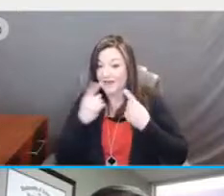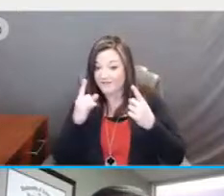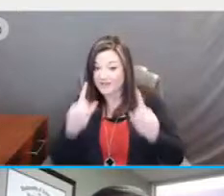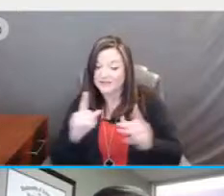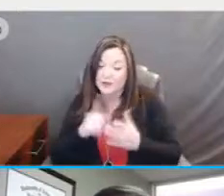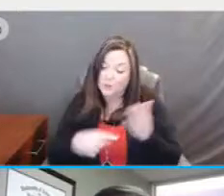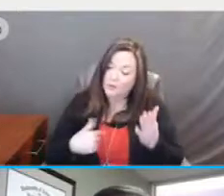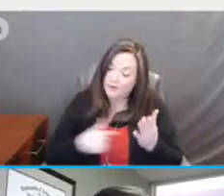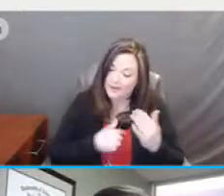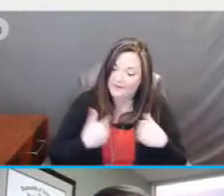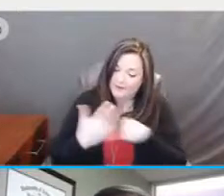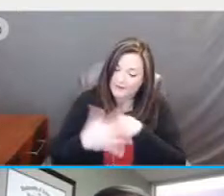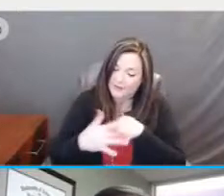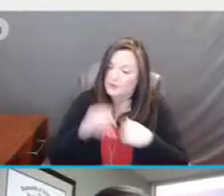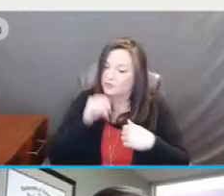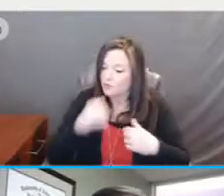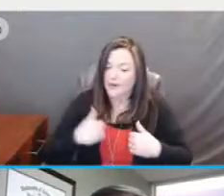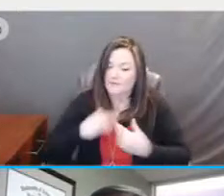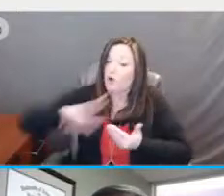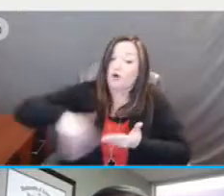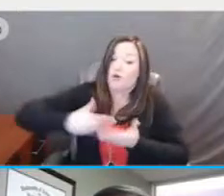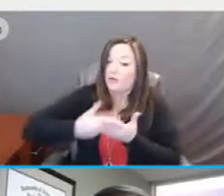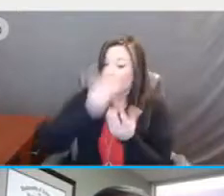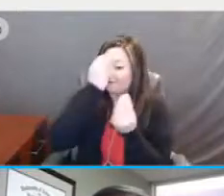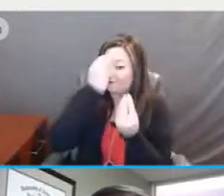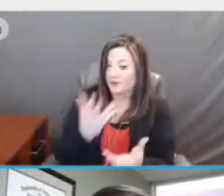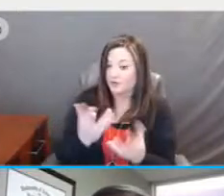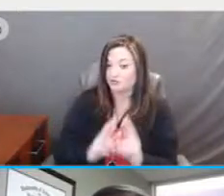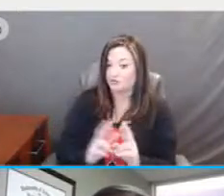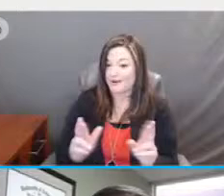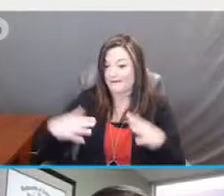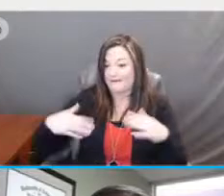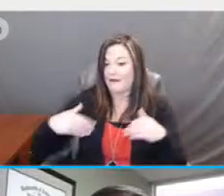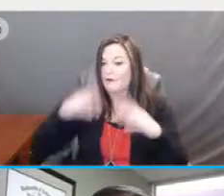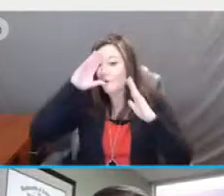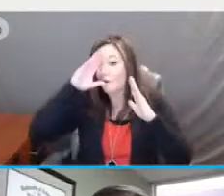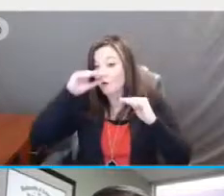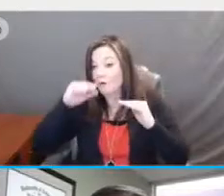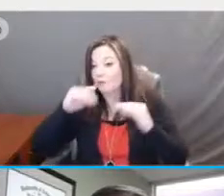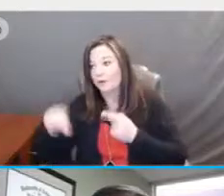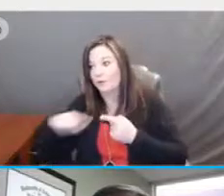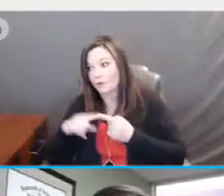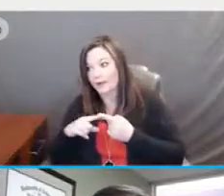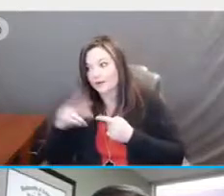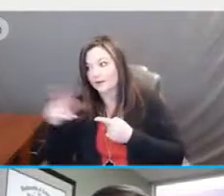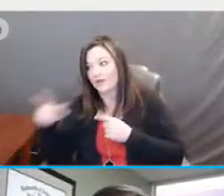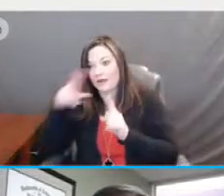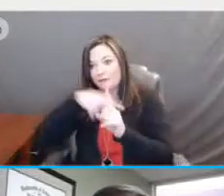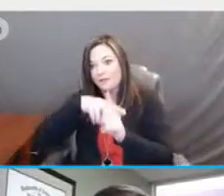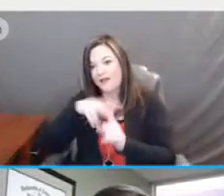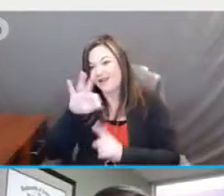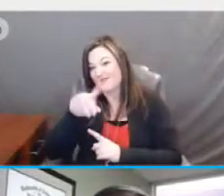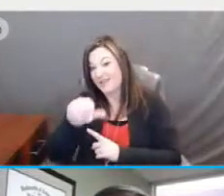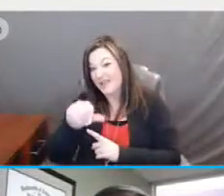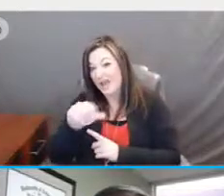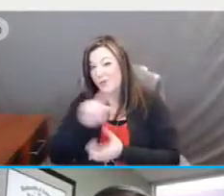and we don't have the full data available, we hope to have it out when they apply for the FDA within the next week or